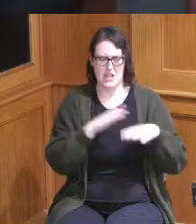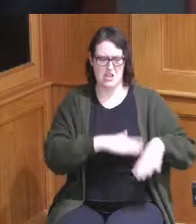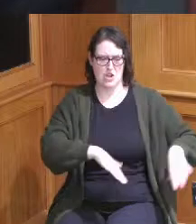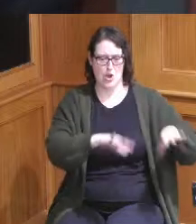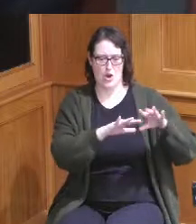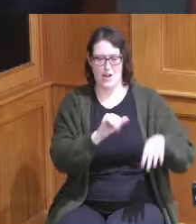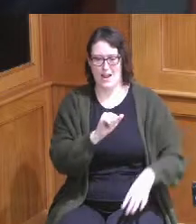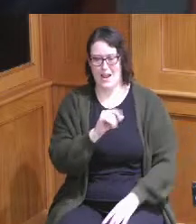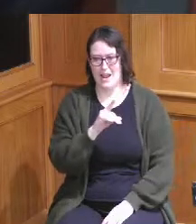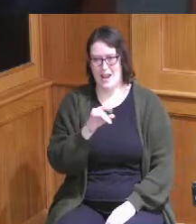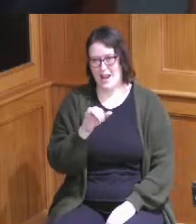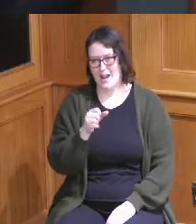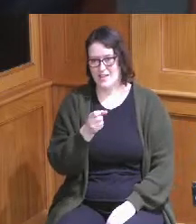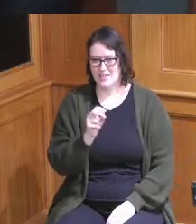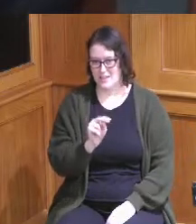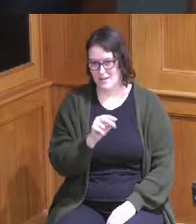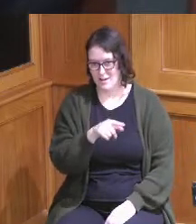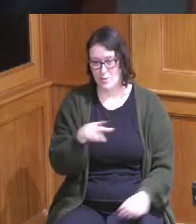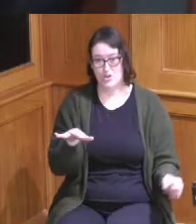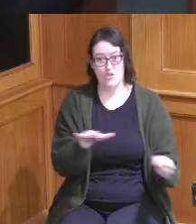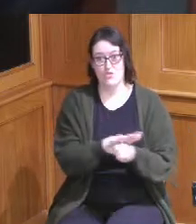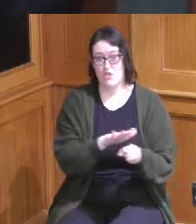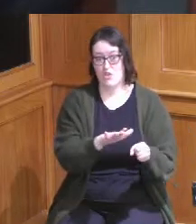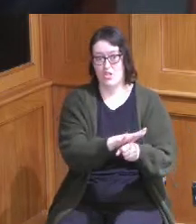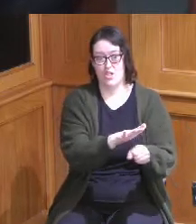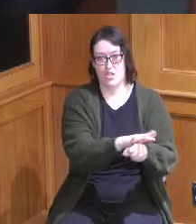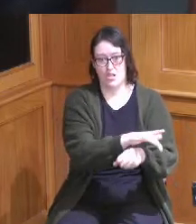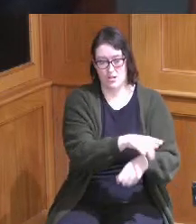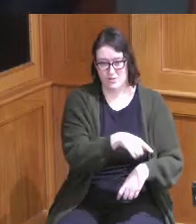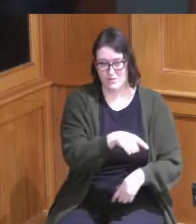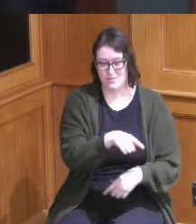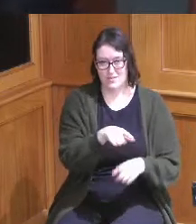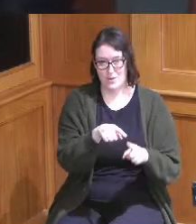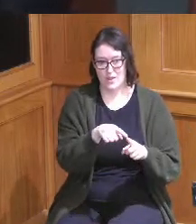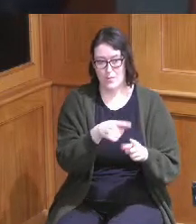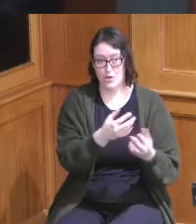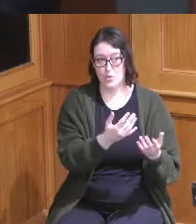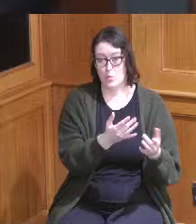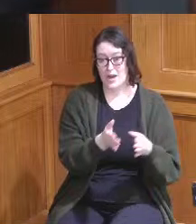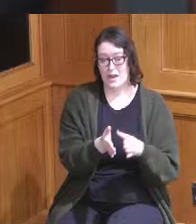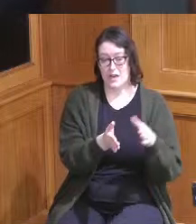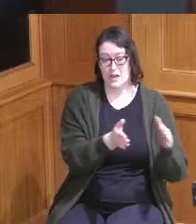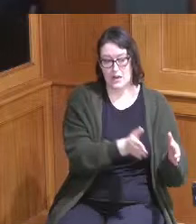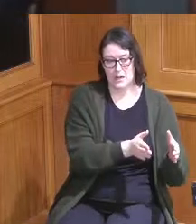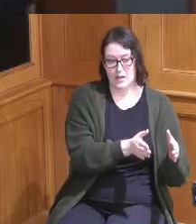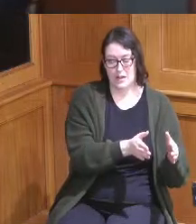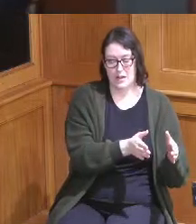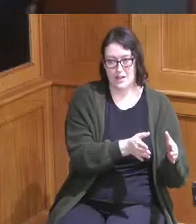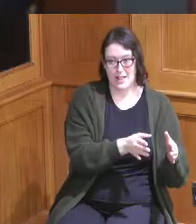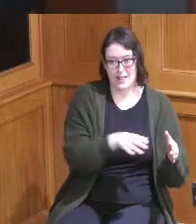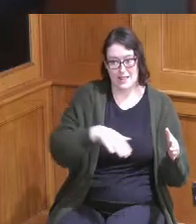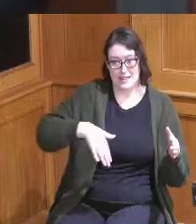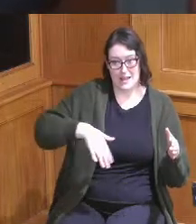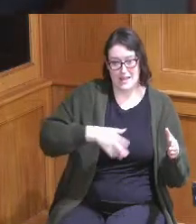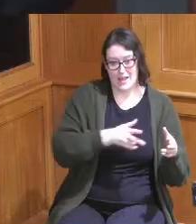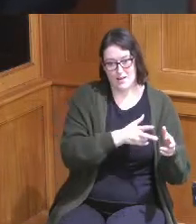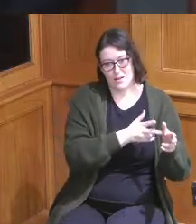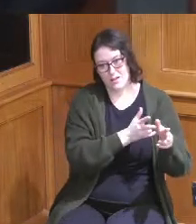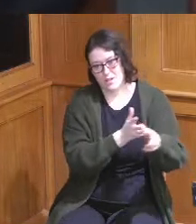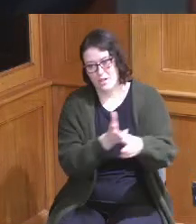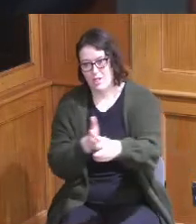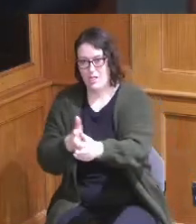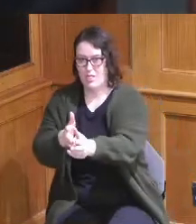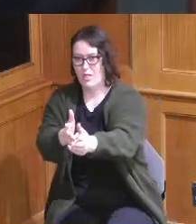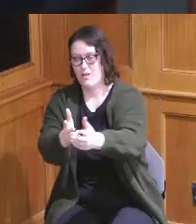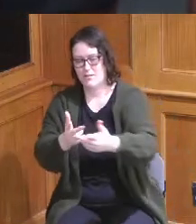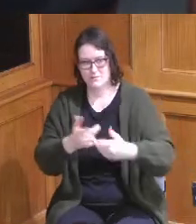was full. And so these cars were waiting at the side yard before they could move on down the track. And this is a common practice